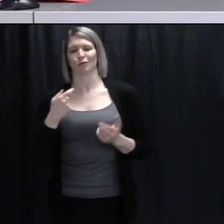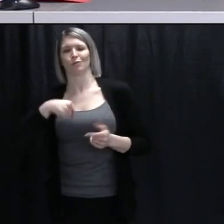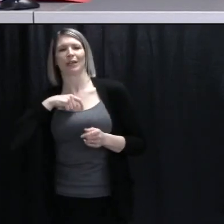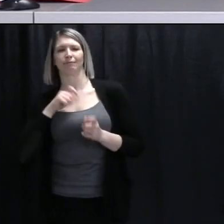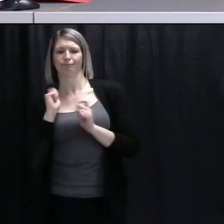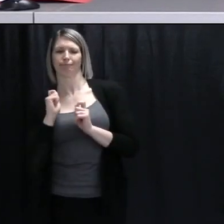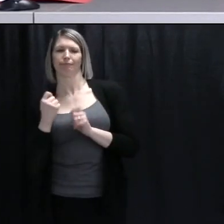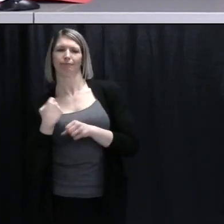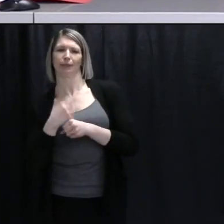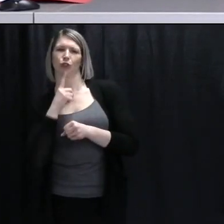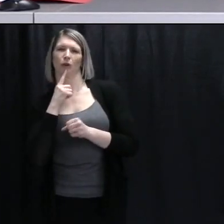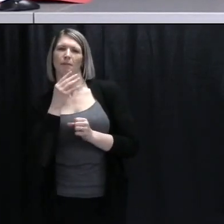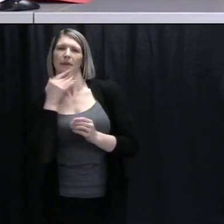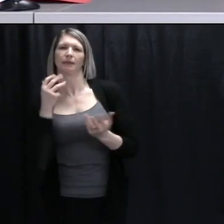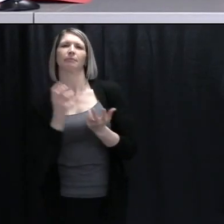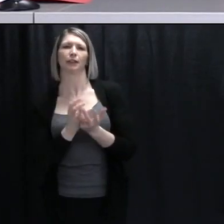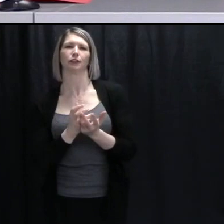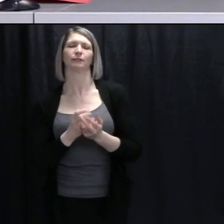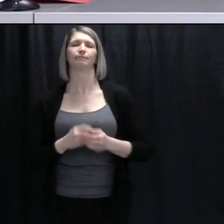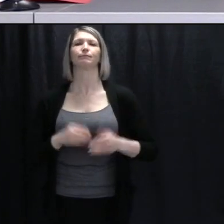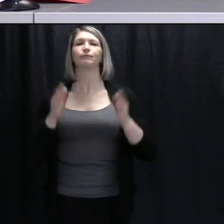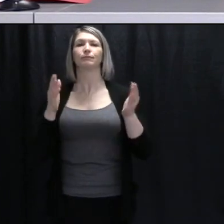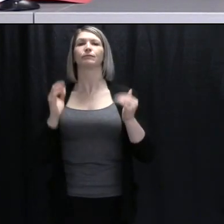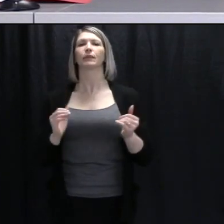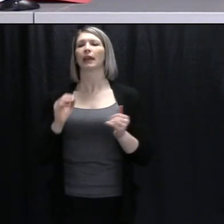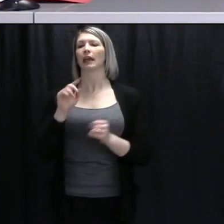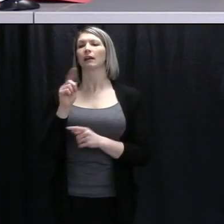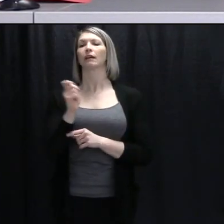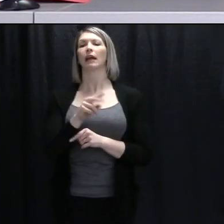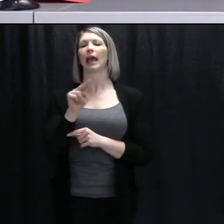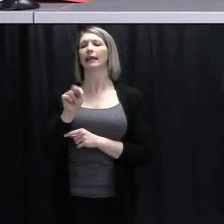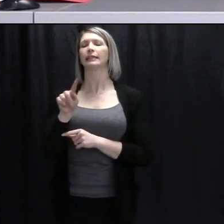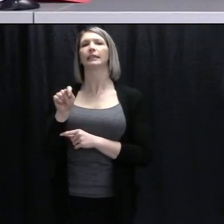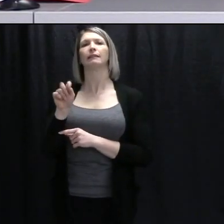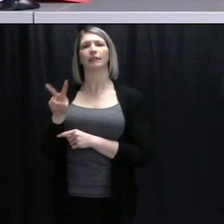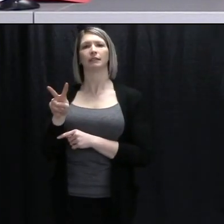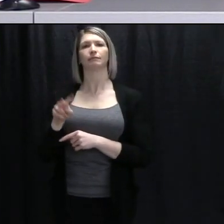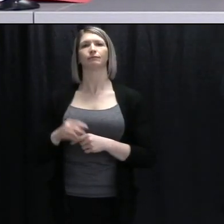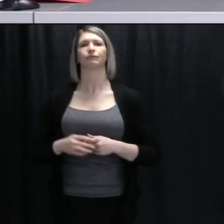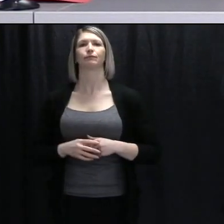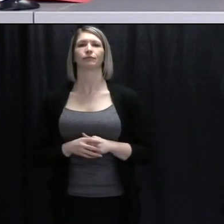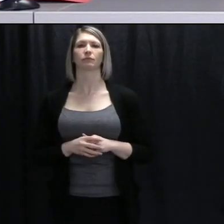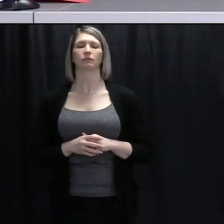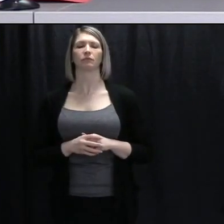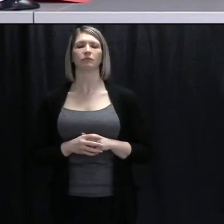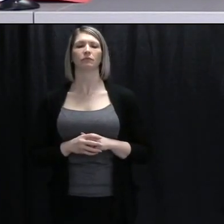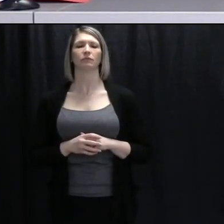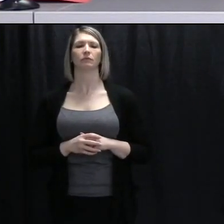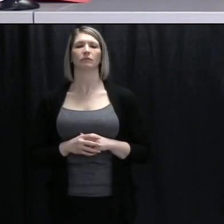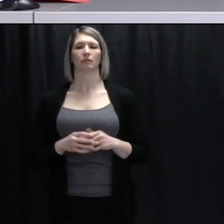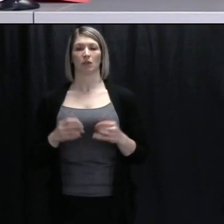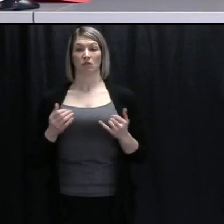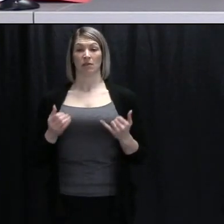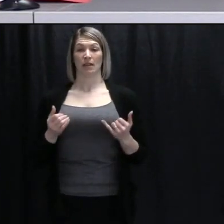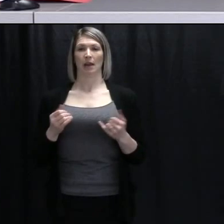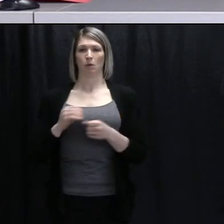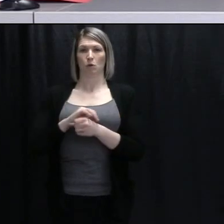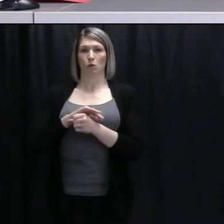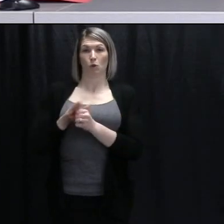Roberts from NTV News. Please go ahead. Thank you. Are any cases of COVID-19 in any of the nursing homes